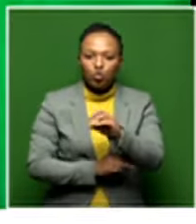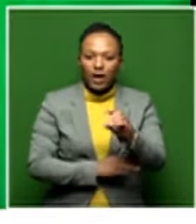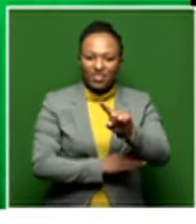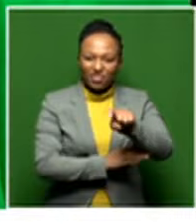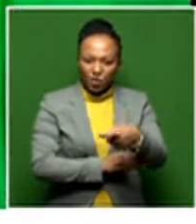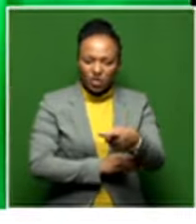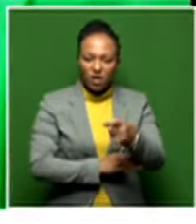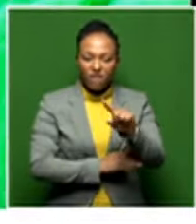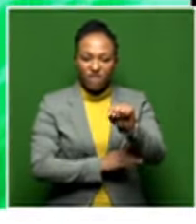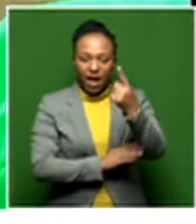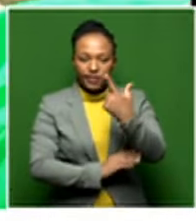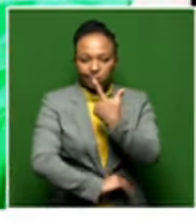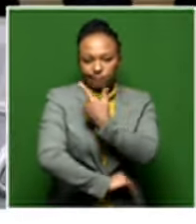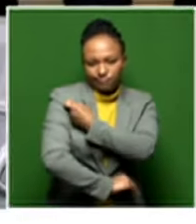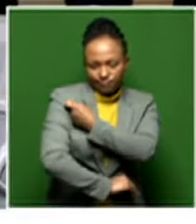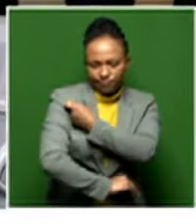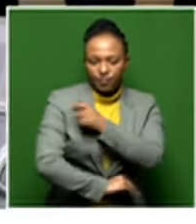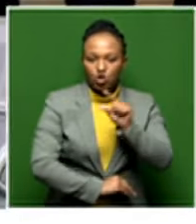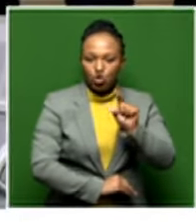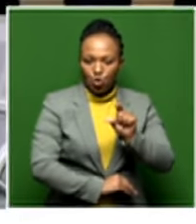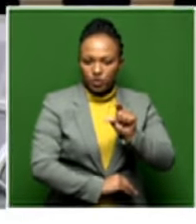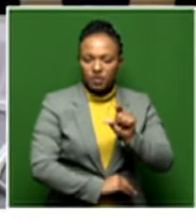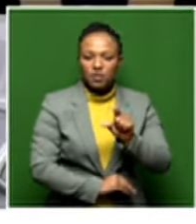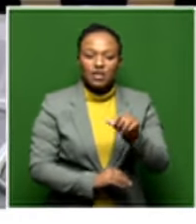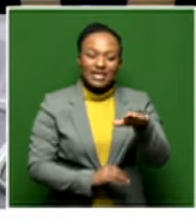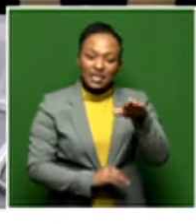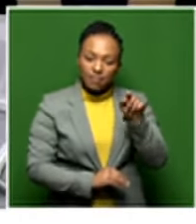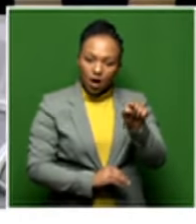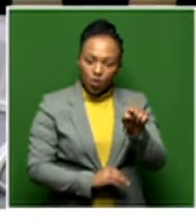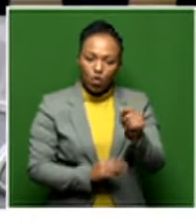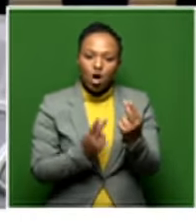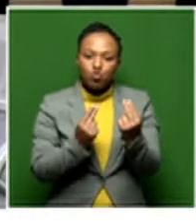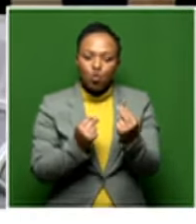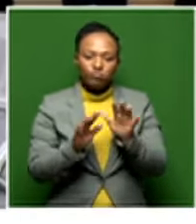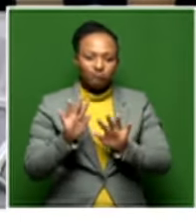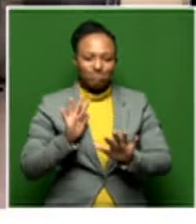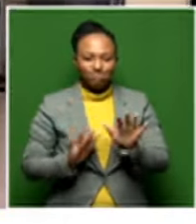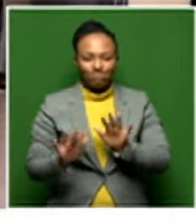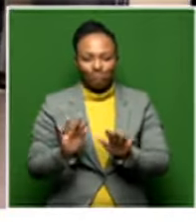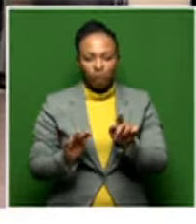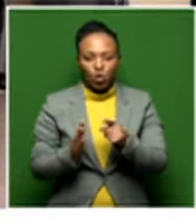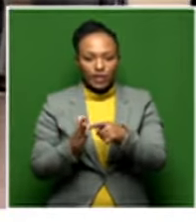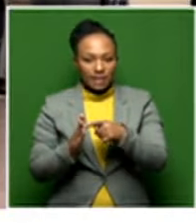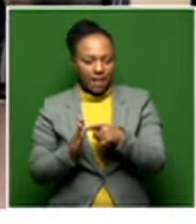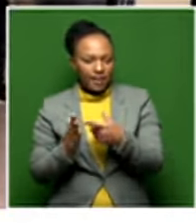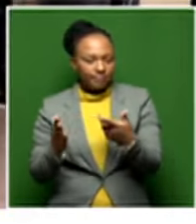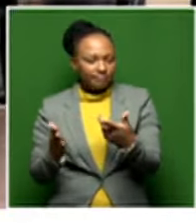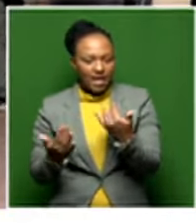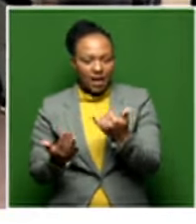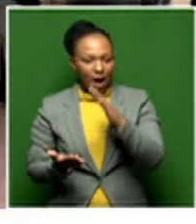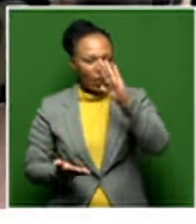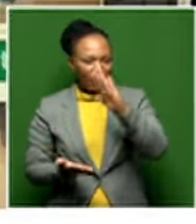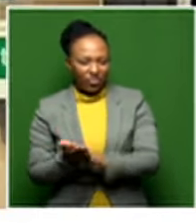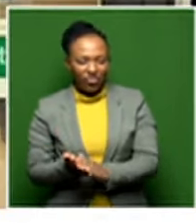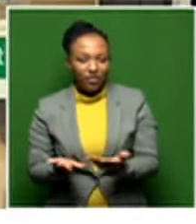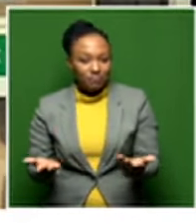200,000 on their first dose. Now Zimbabwe faces a new hurdle. Demand now outweighs